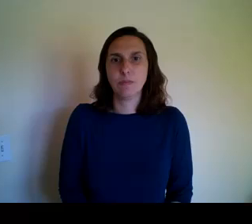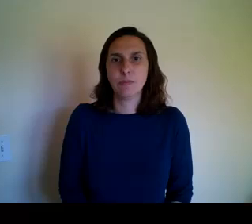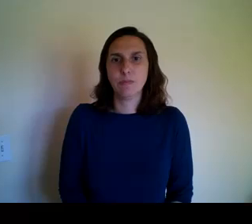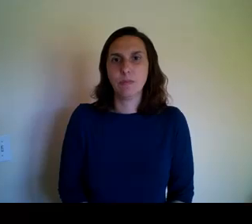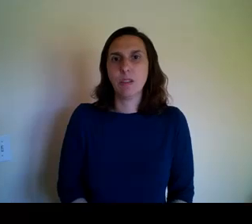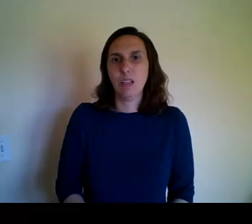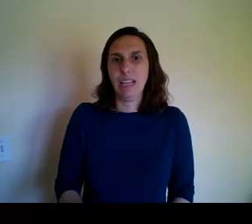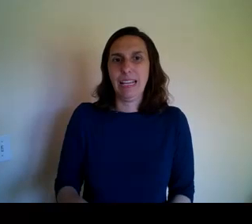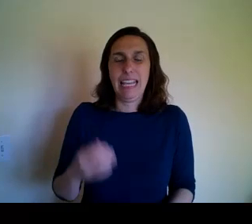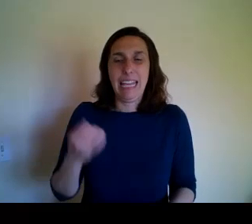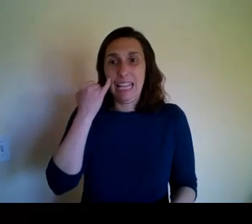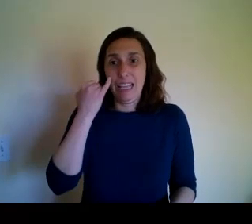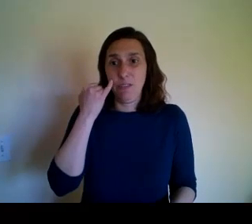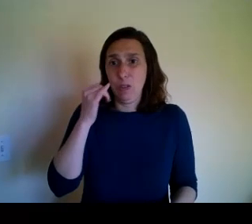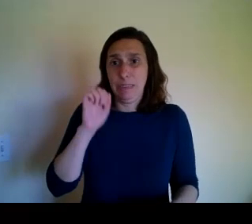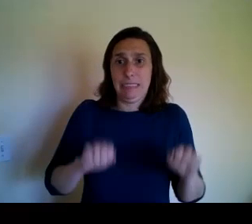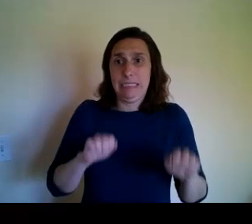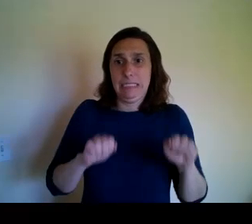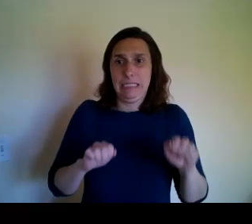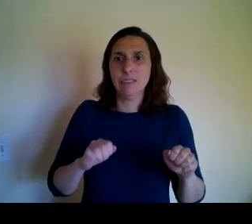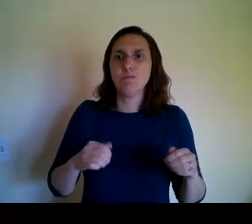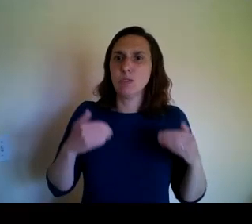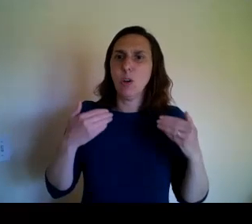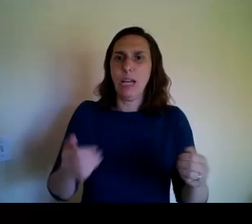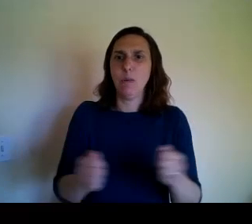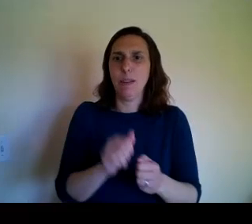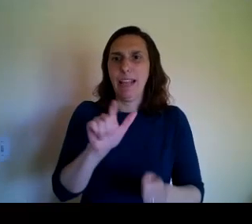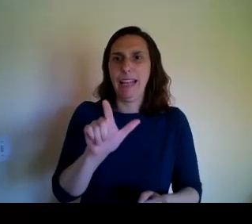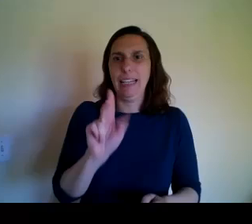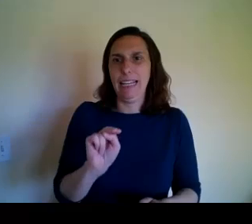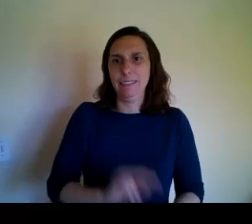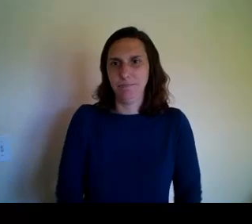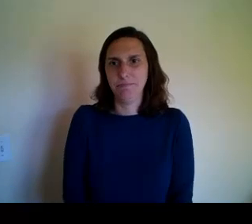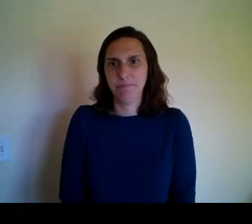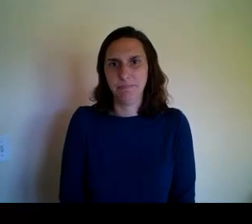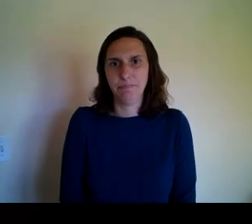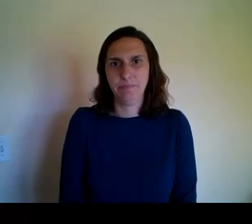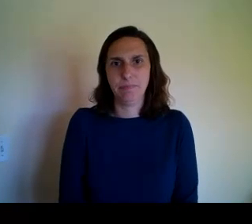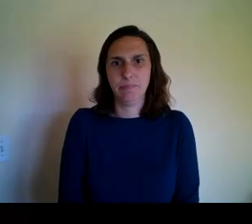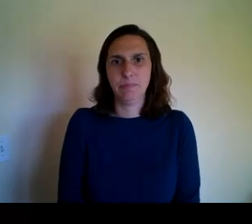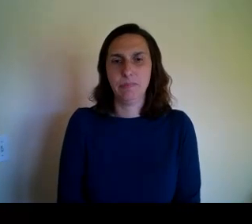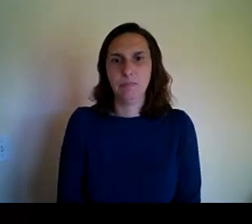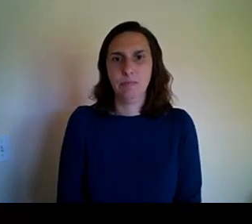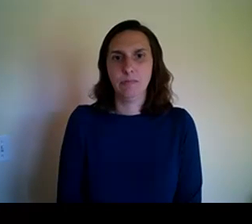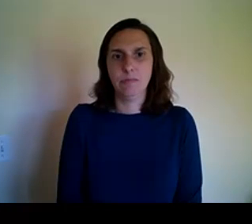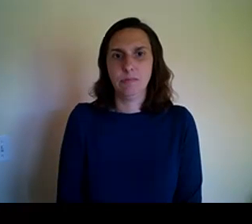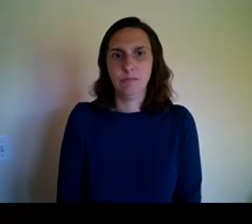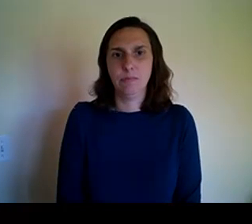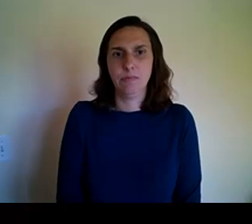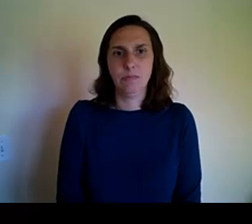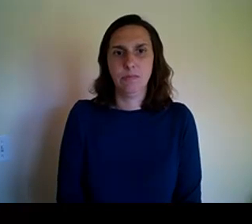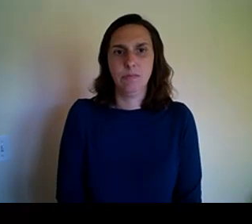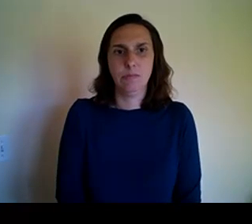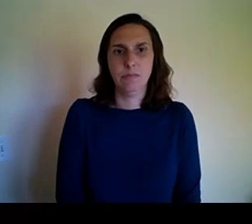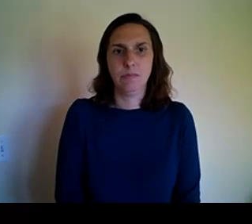When in doubt, I run to ln. All right, so what we want to do here is we want to develop our